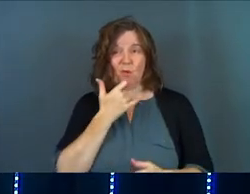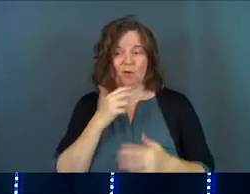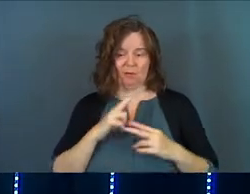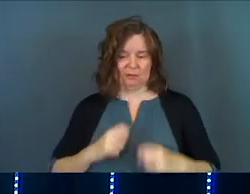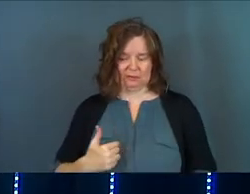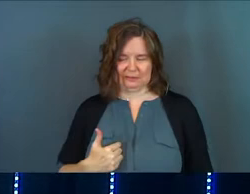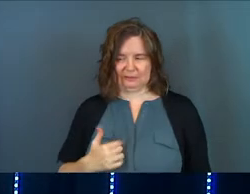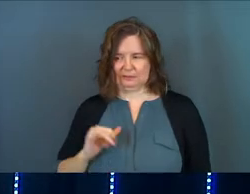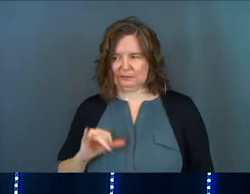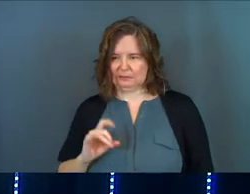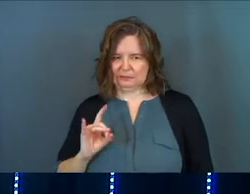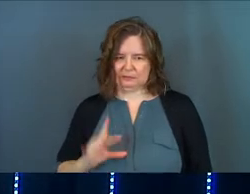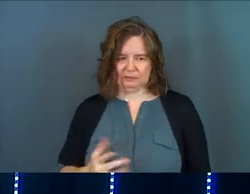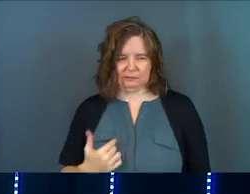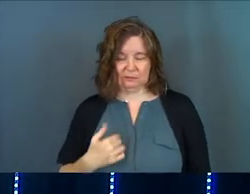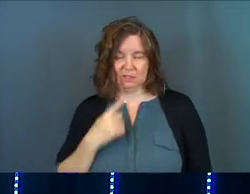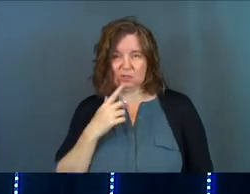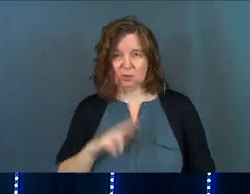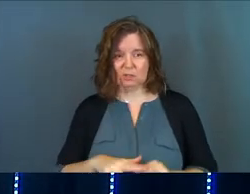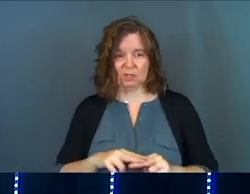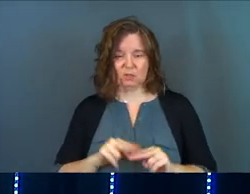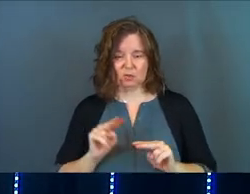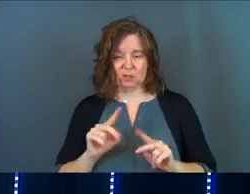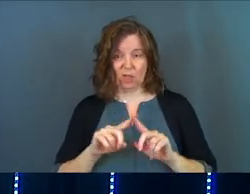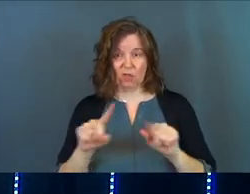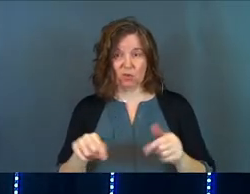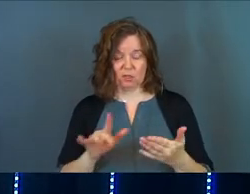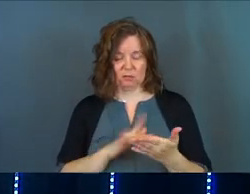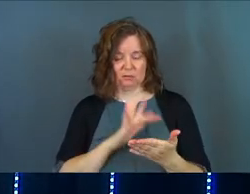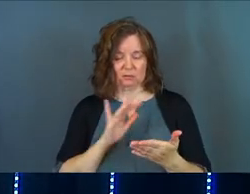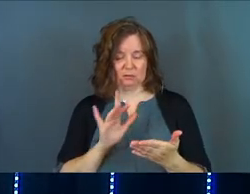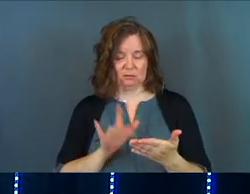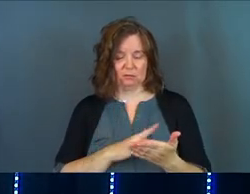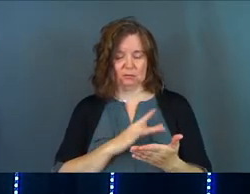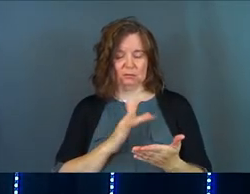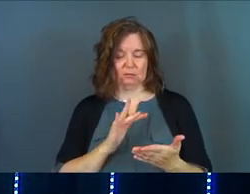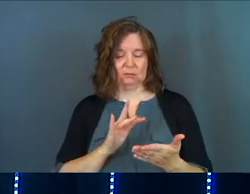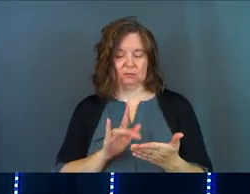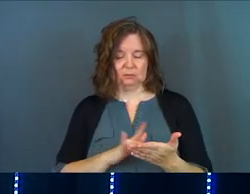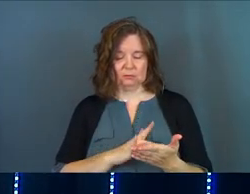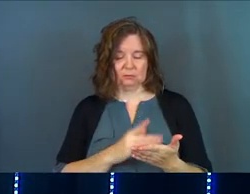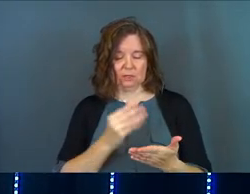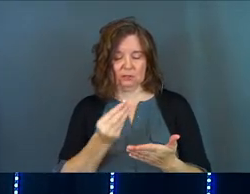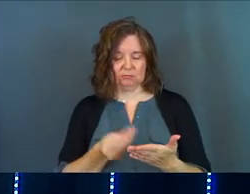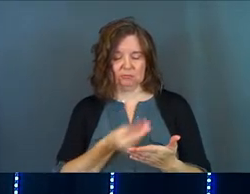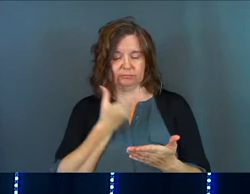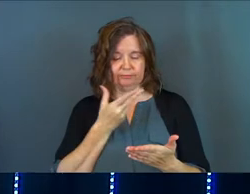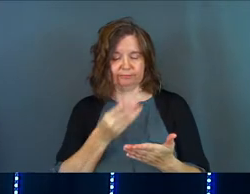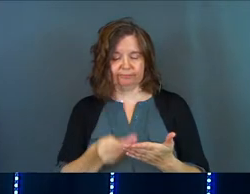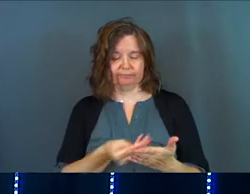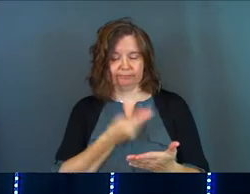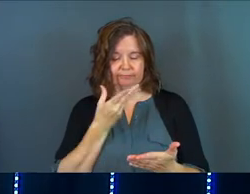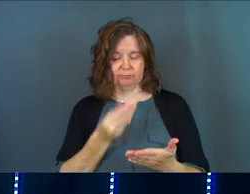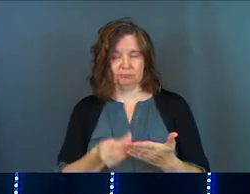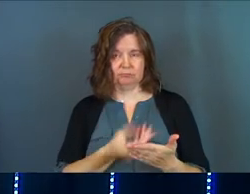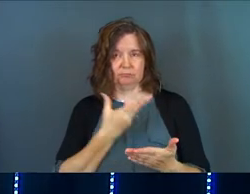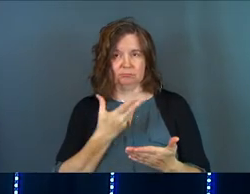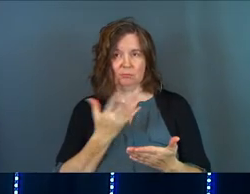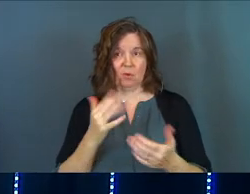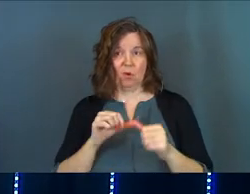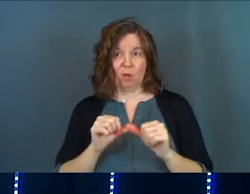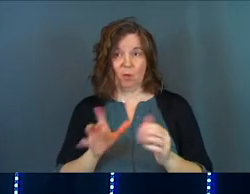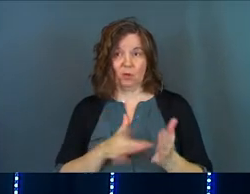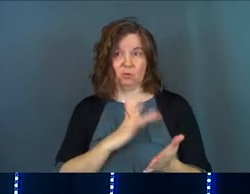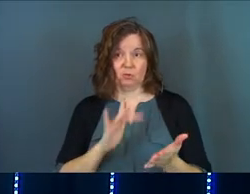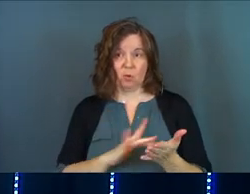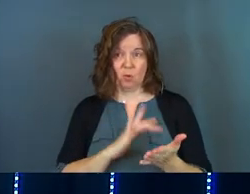you. And you sit there and you stare at the screen and you scroll, and it speaks that message into you all while